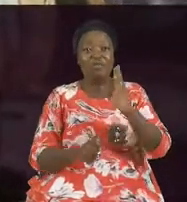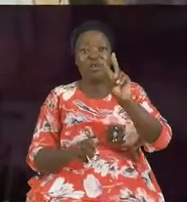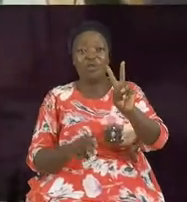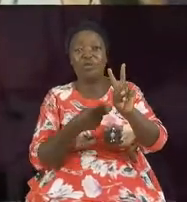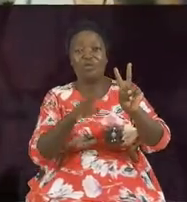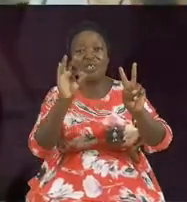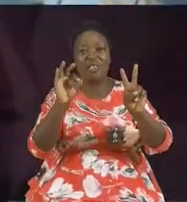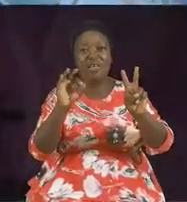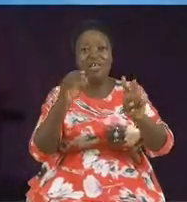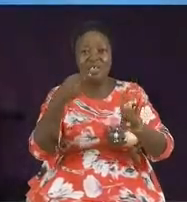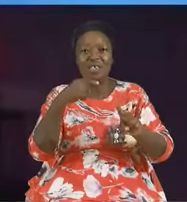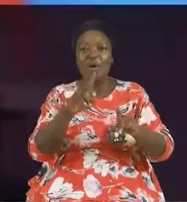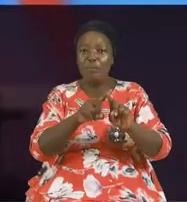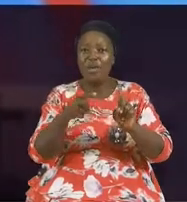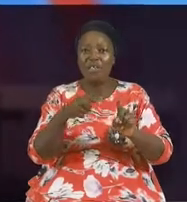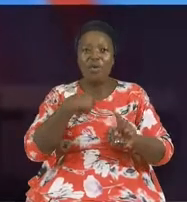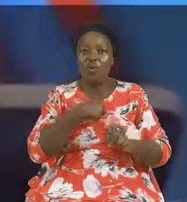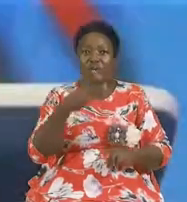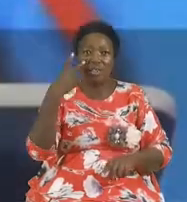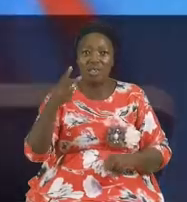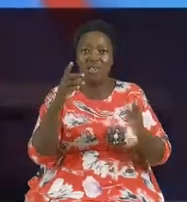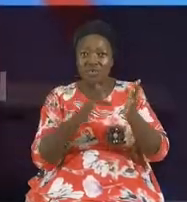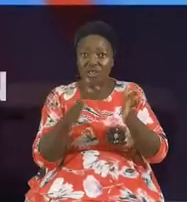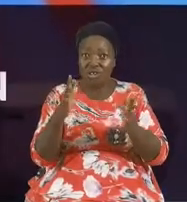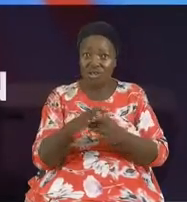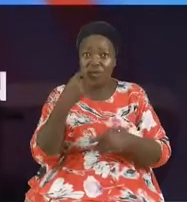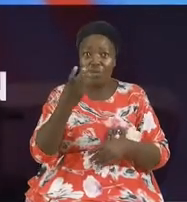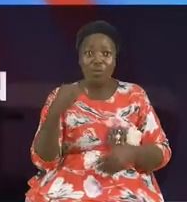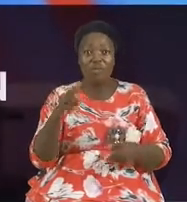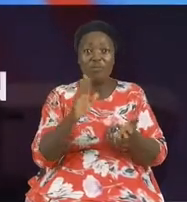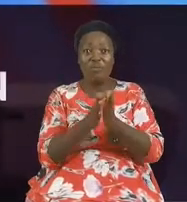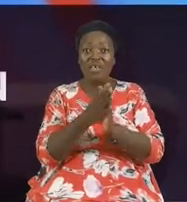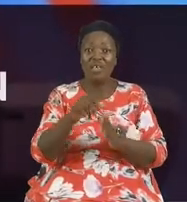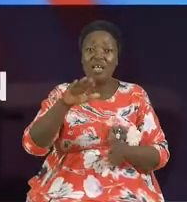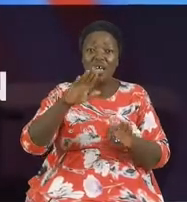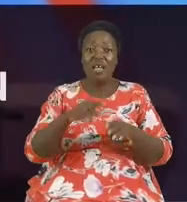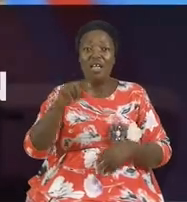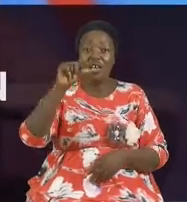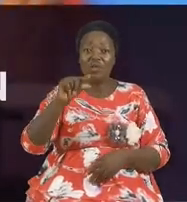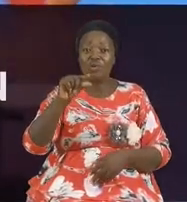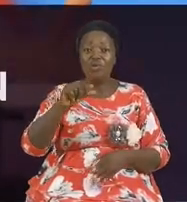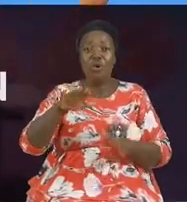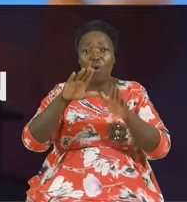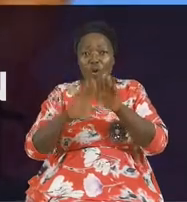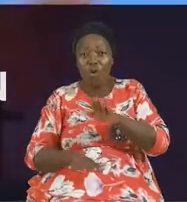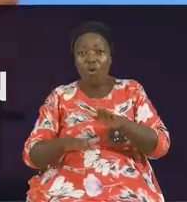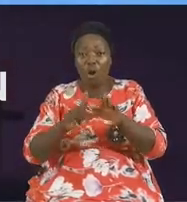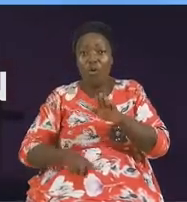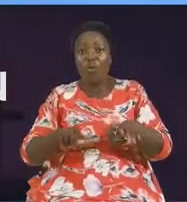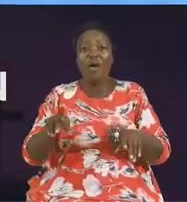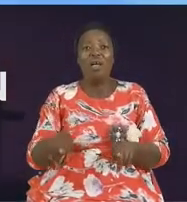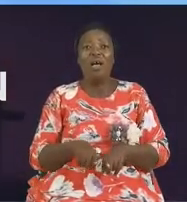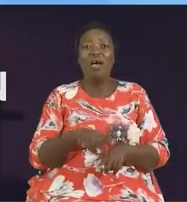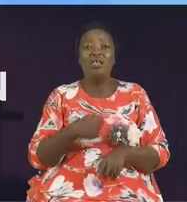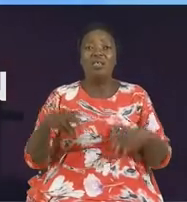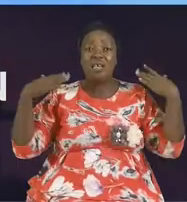at Hebrews chapter 2 verse 9. It says, but we see Jesus was made a little lower